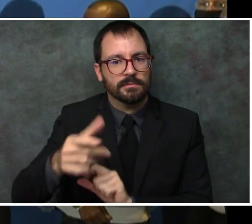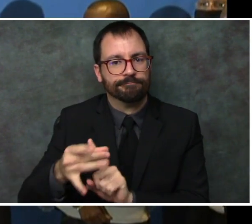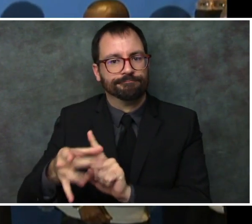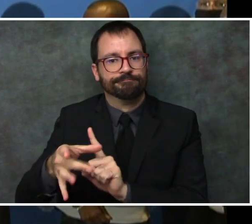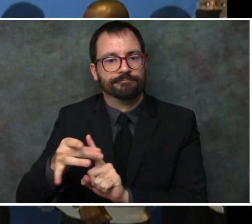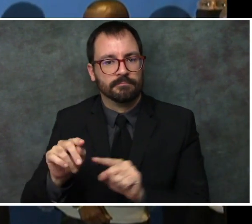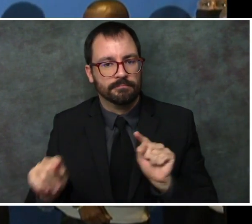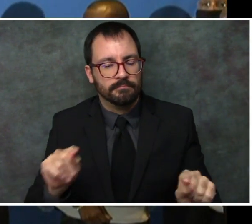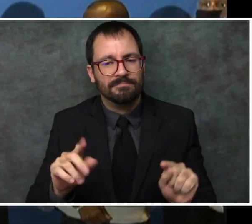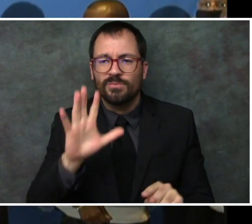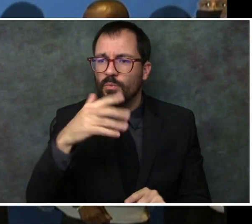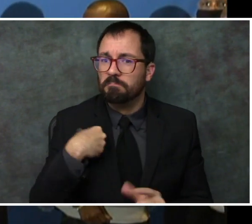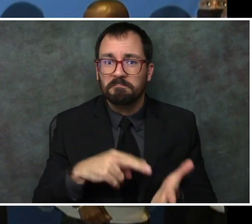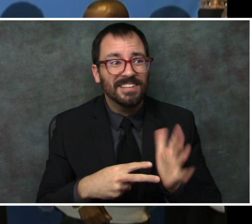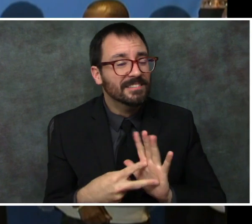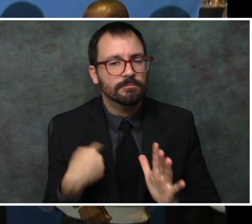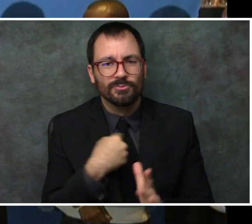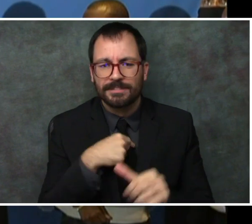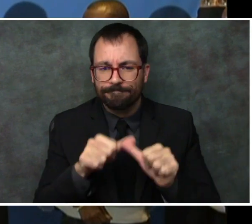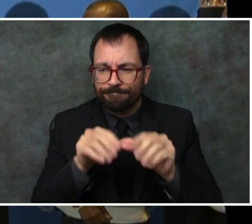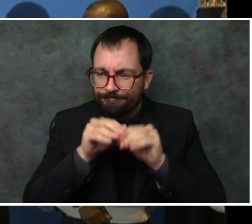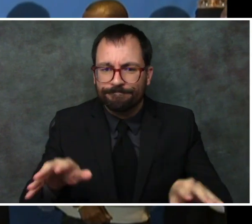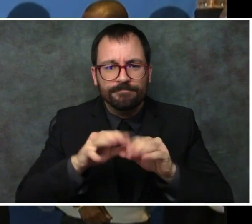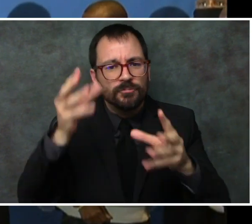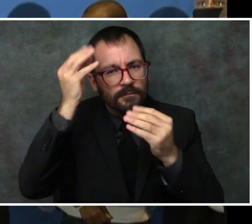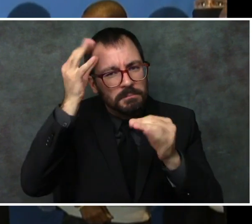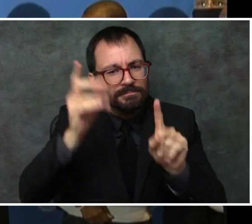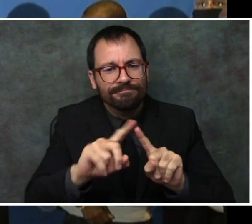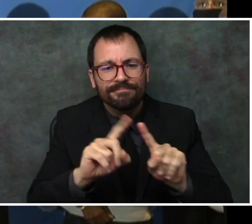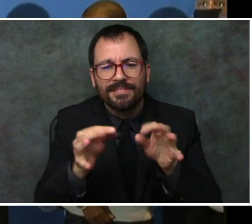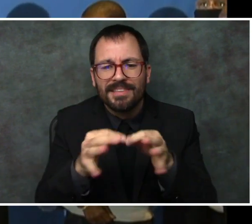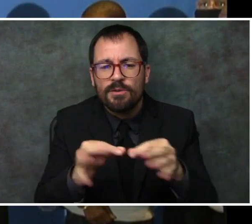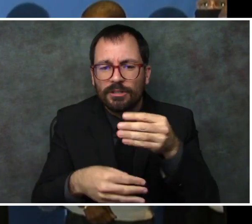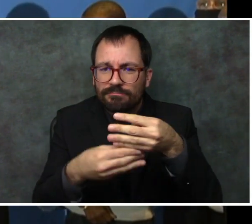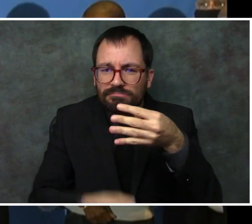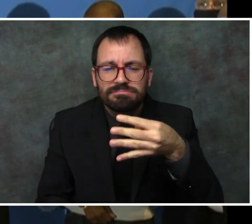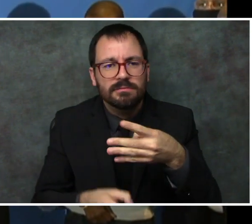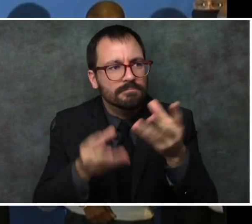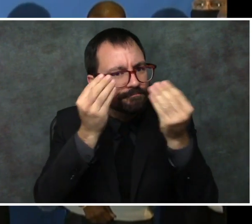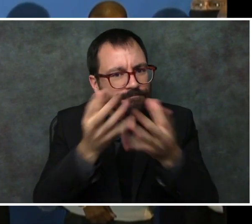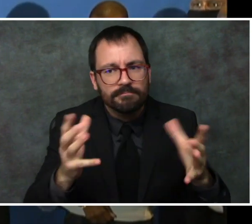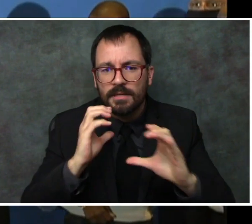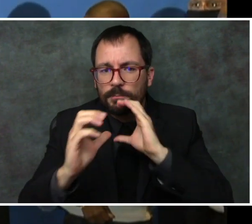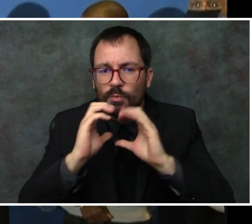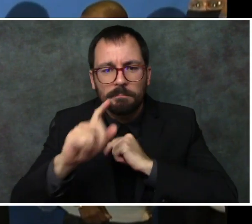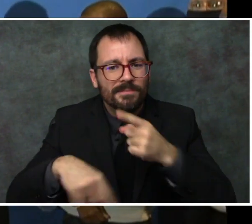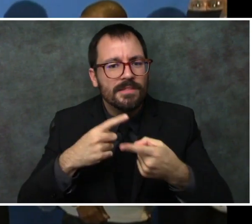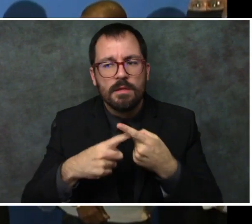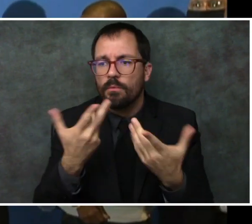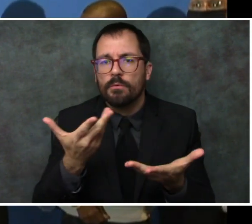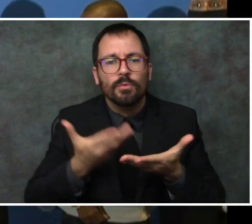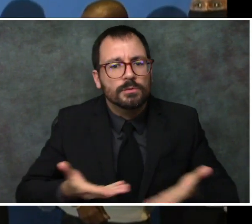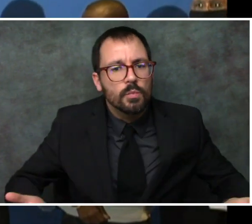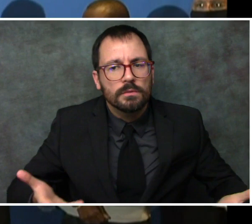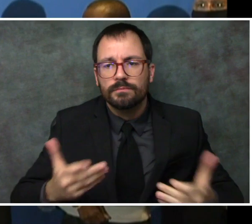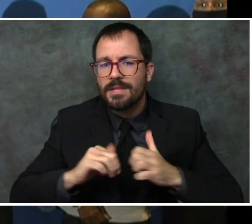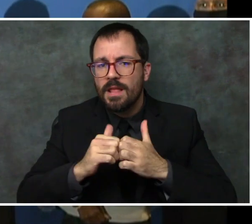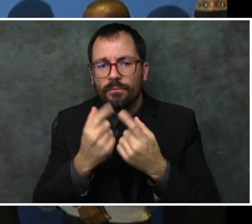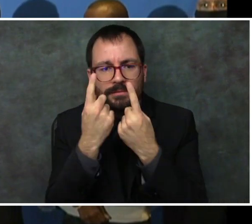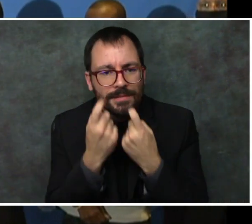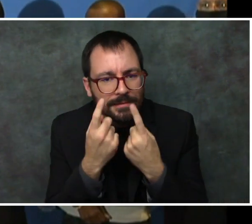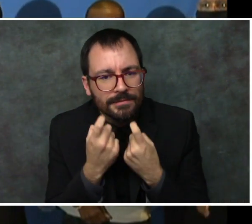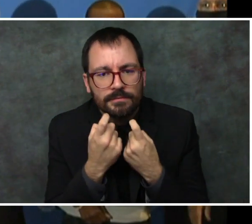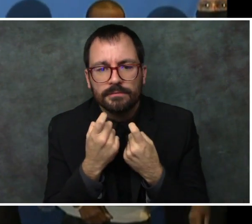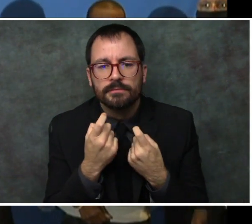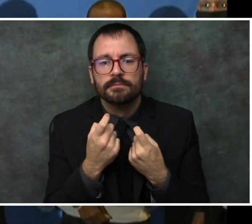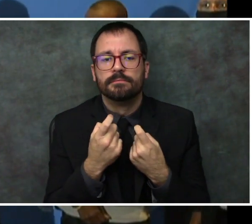throughout the city and access to testing and healthcare in these communities and in every other neighborhood that we have in the city. I'm